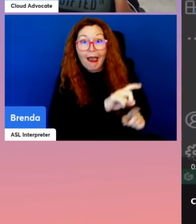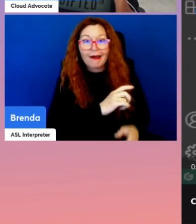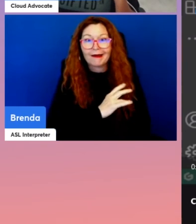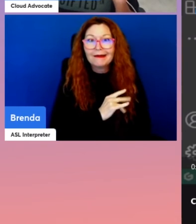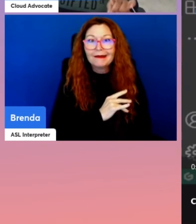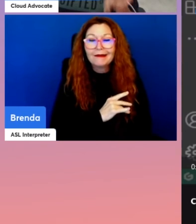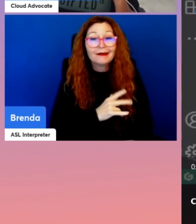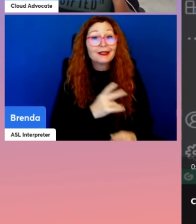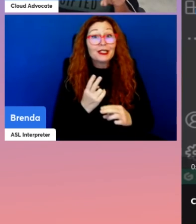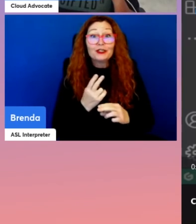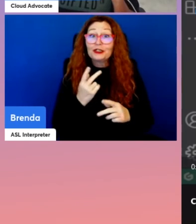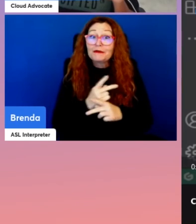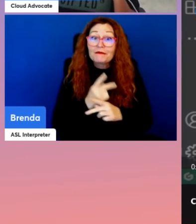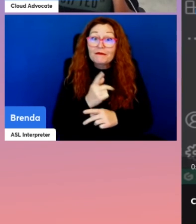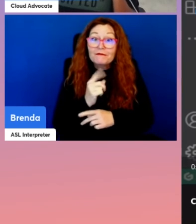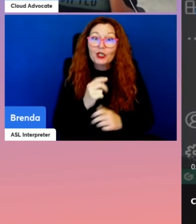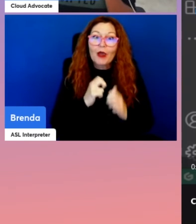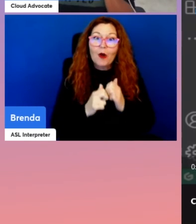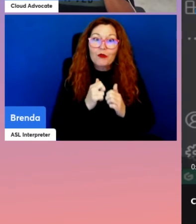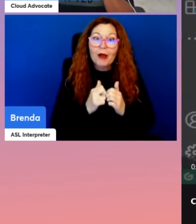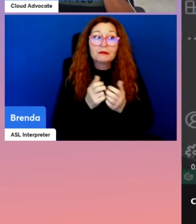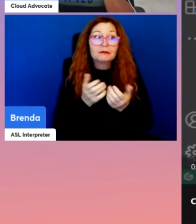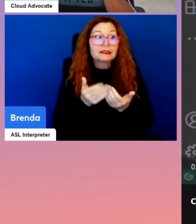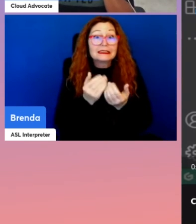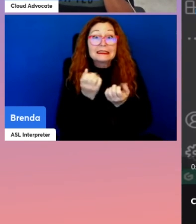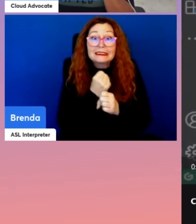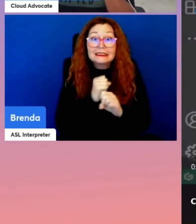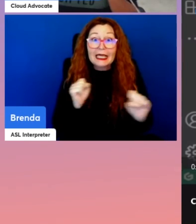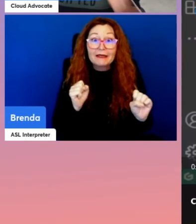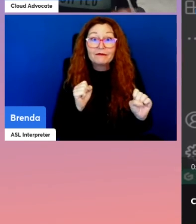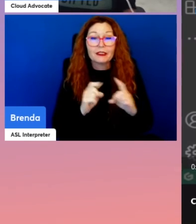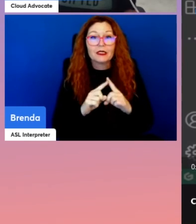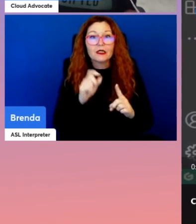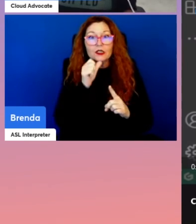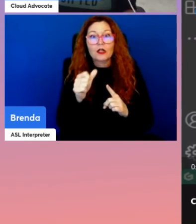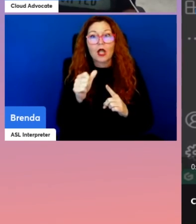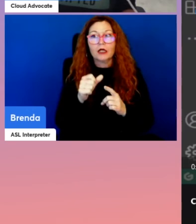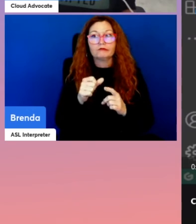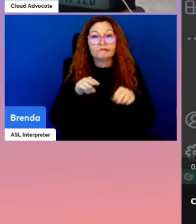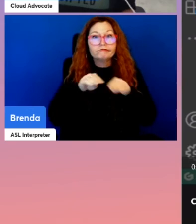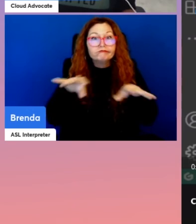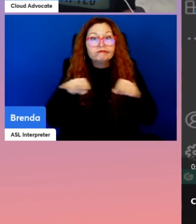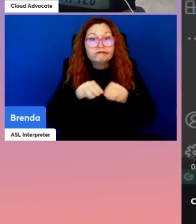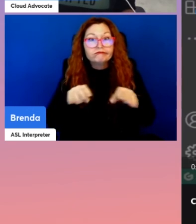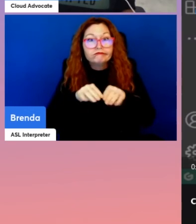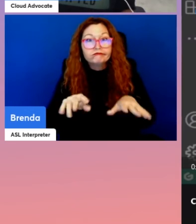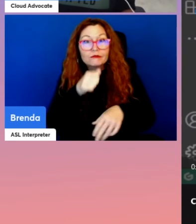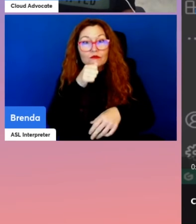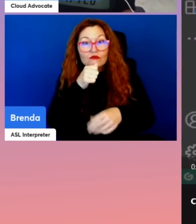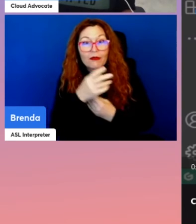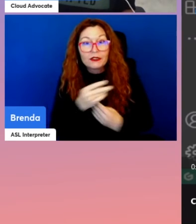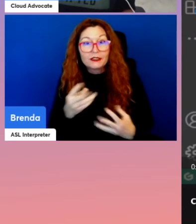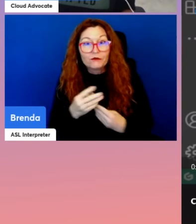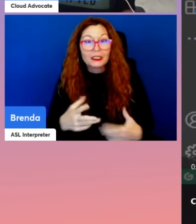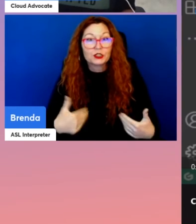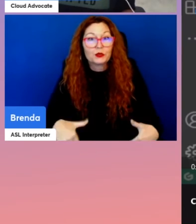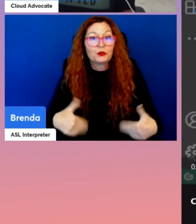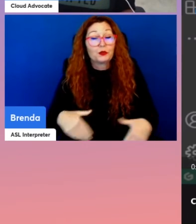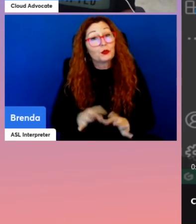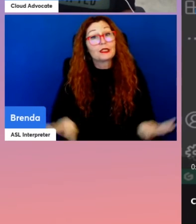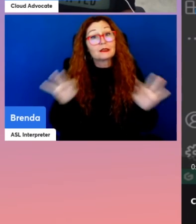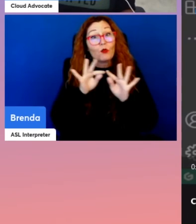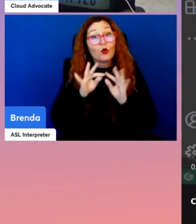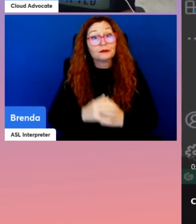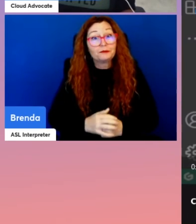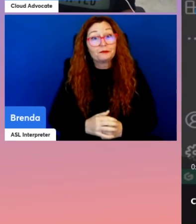you're not leaking IP, because that is very, very important. All right, so let me keep